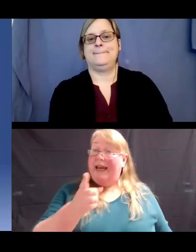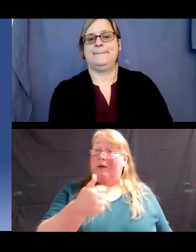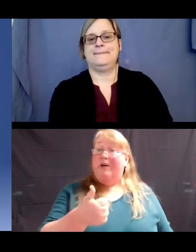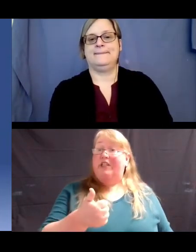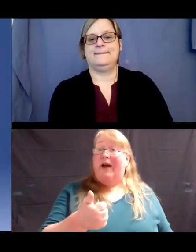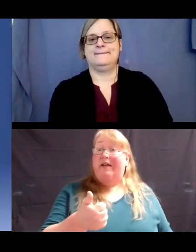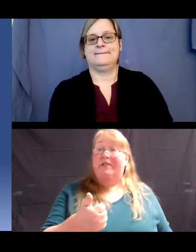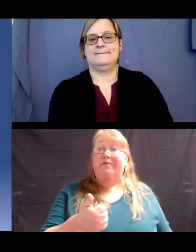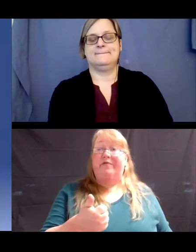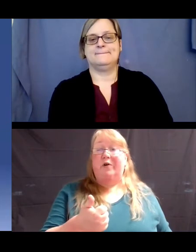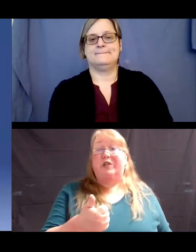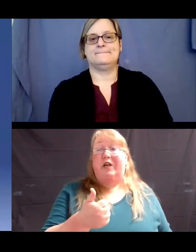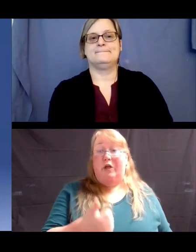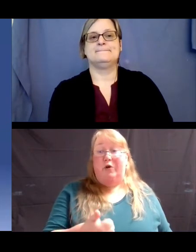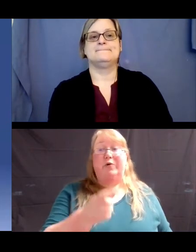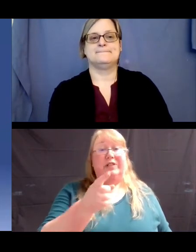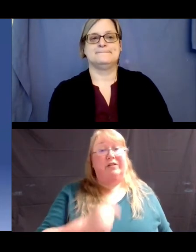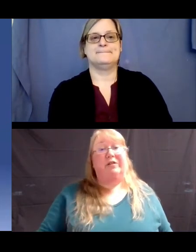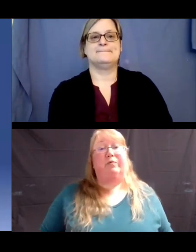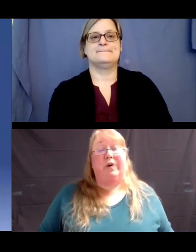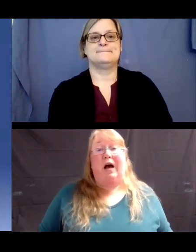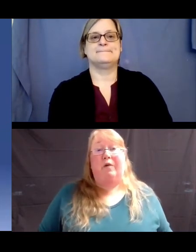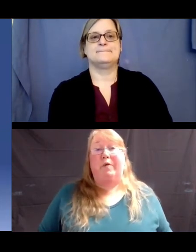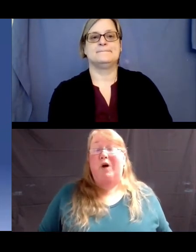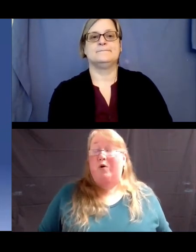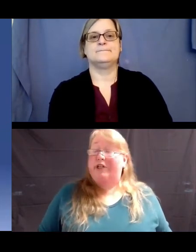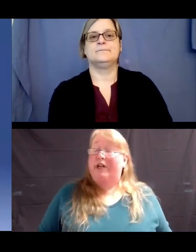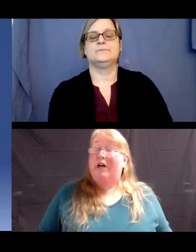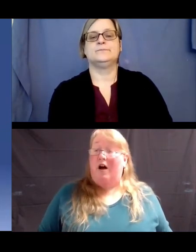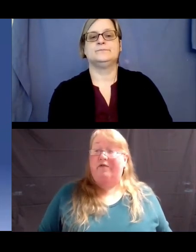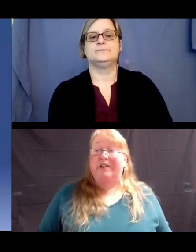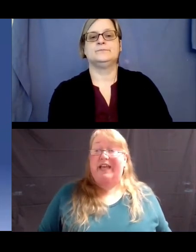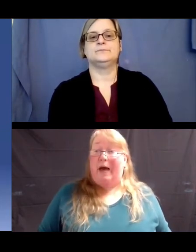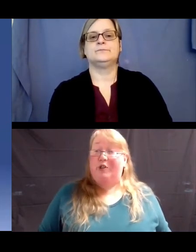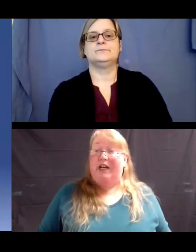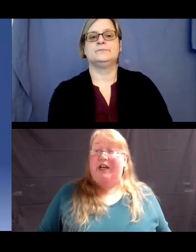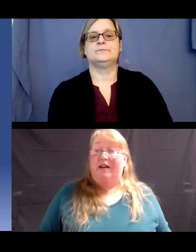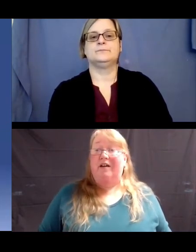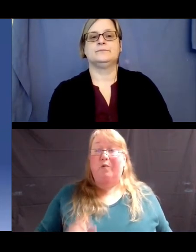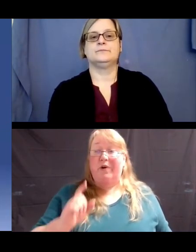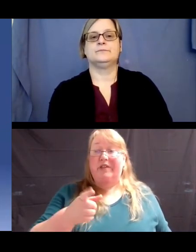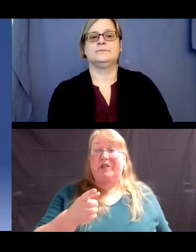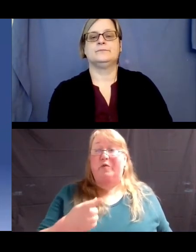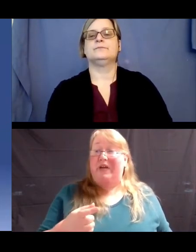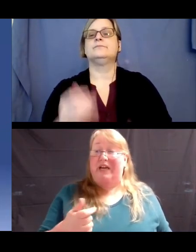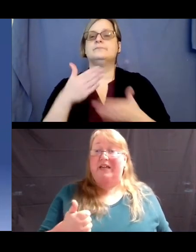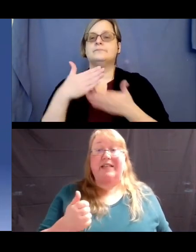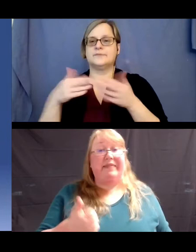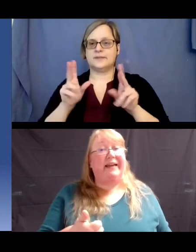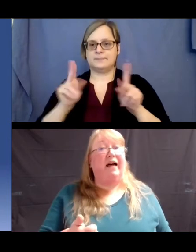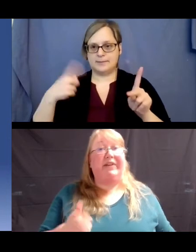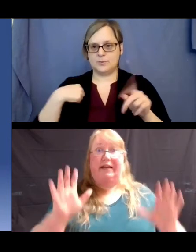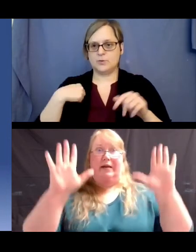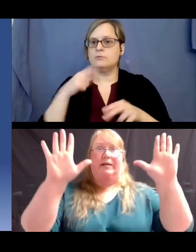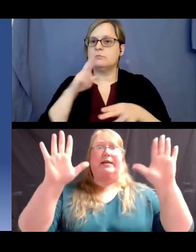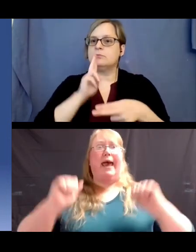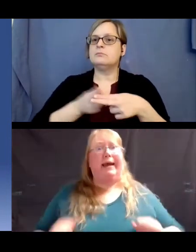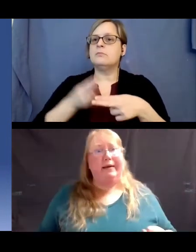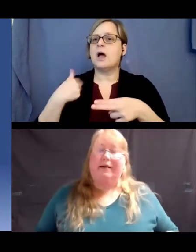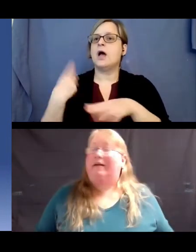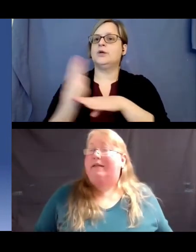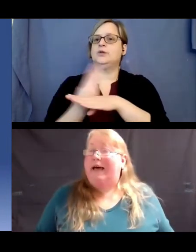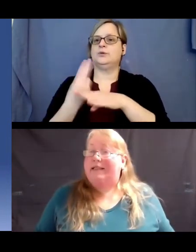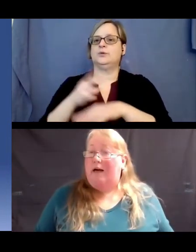Great. Hey, we do have some folks that use the remote conference captioning with Zoom meetings, and they love it.